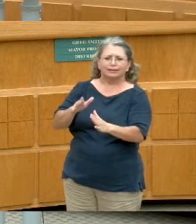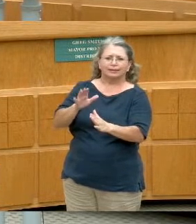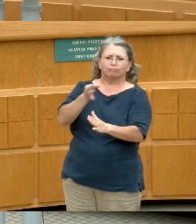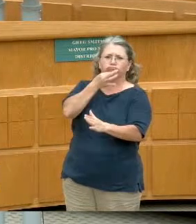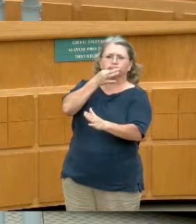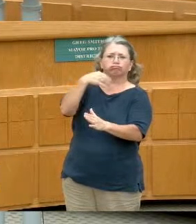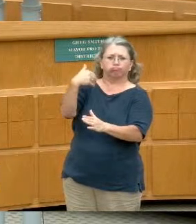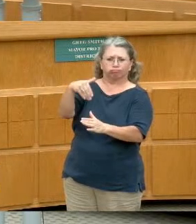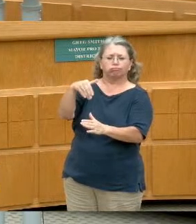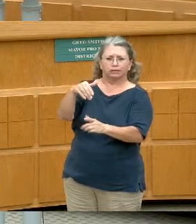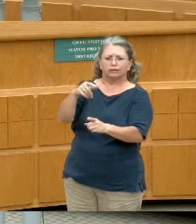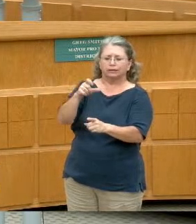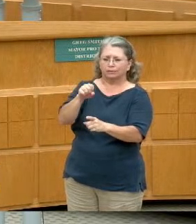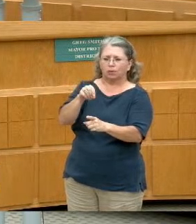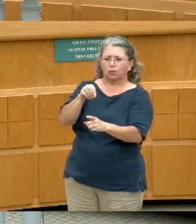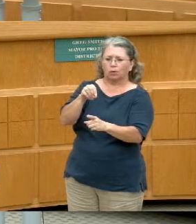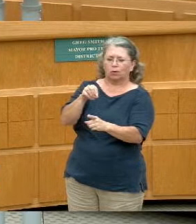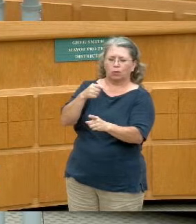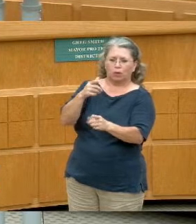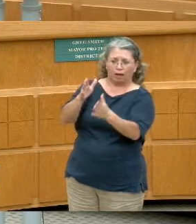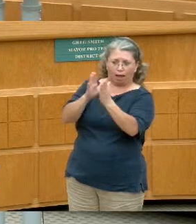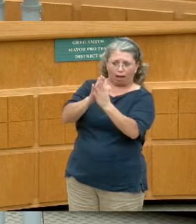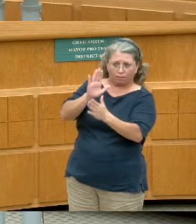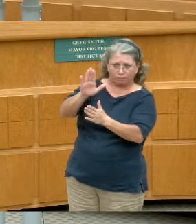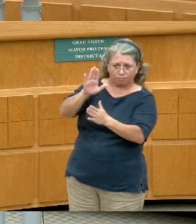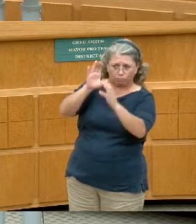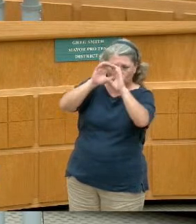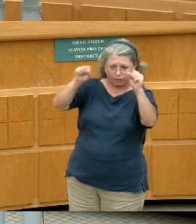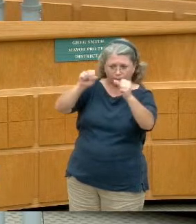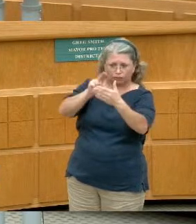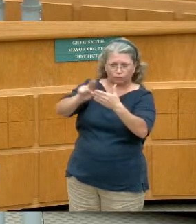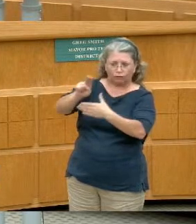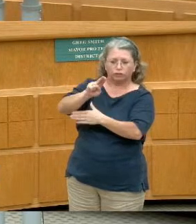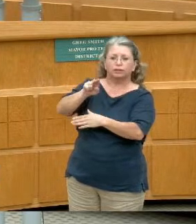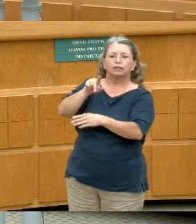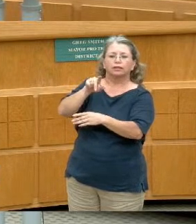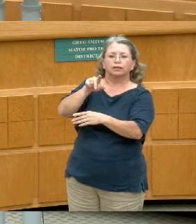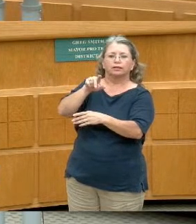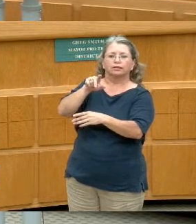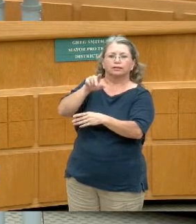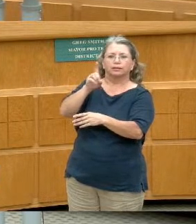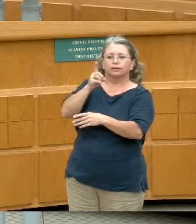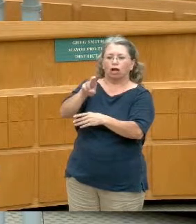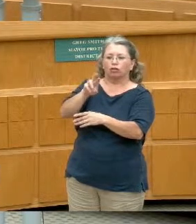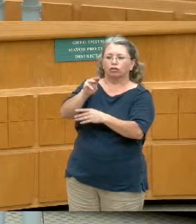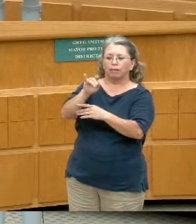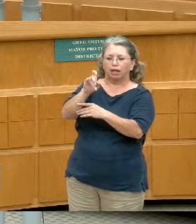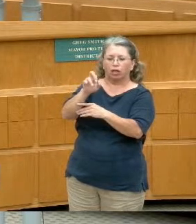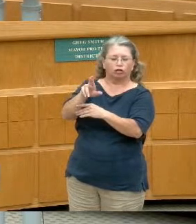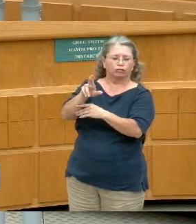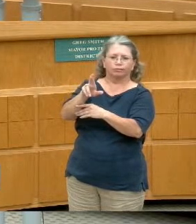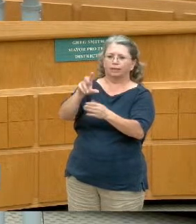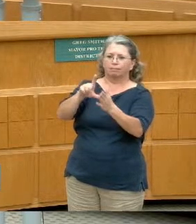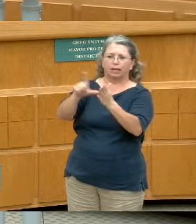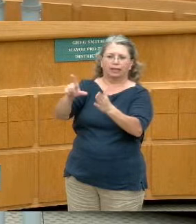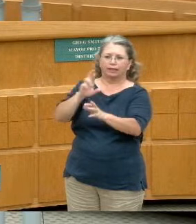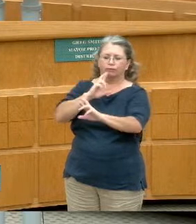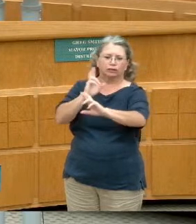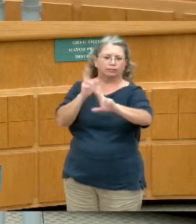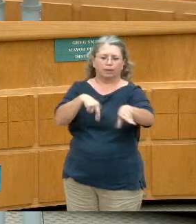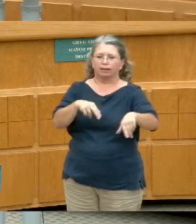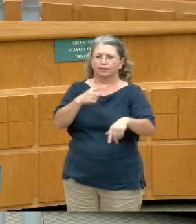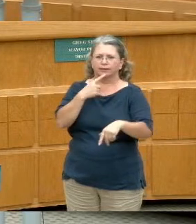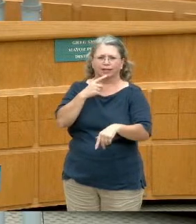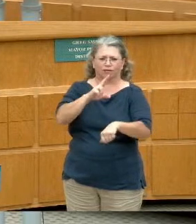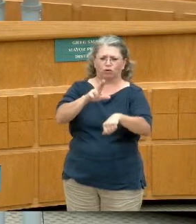hesitation, after we asked Dr. Miller, the CEO and president of the university, there was no time, she immediately responded and said, well, put a team together